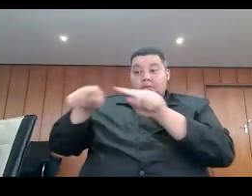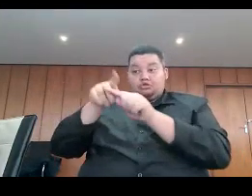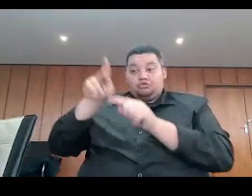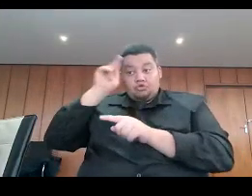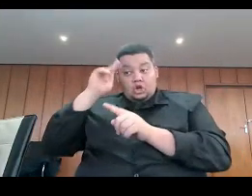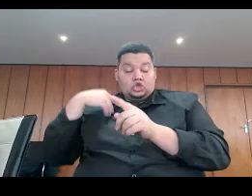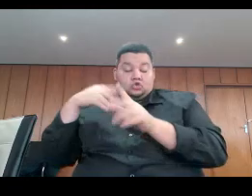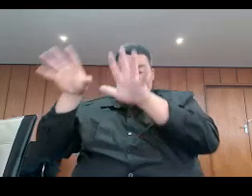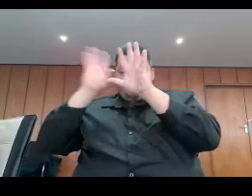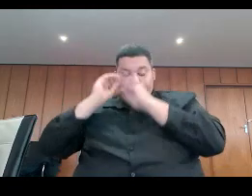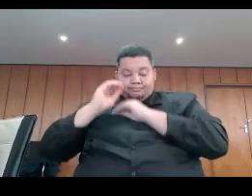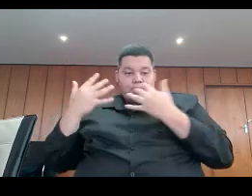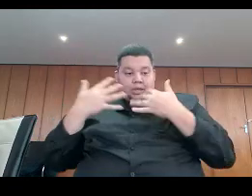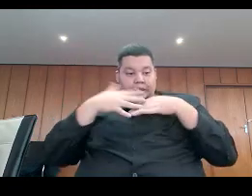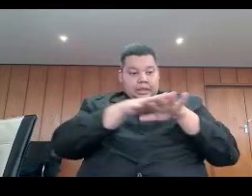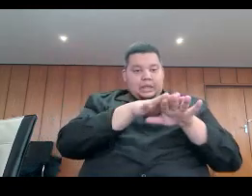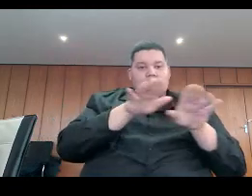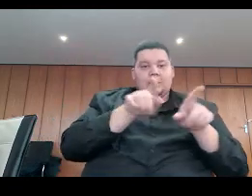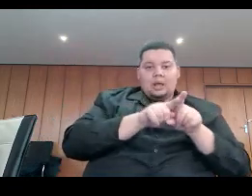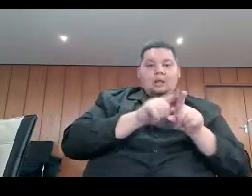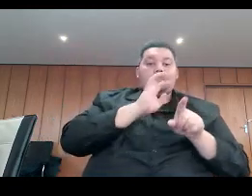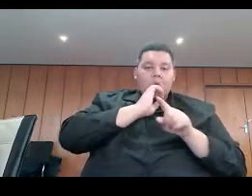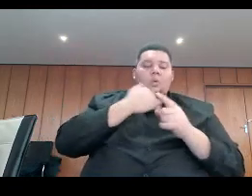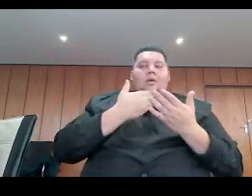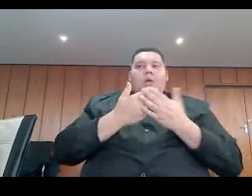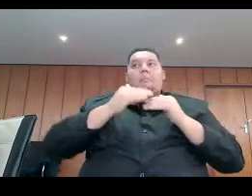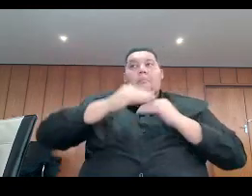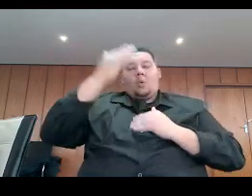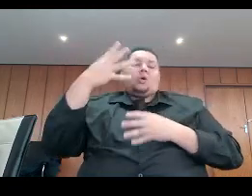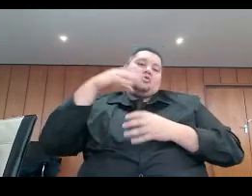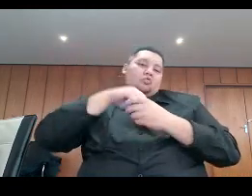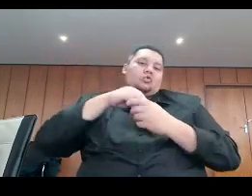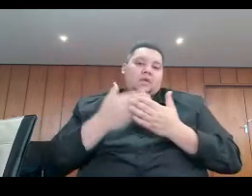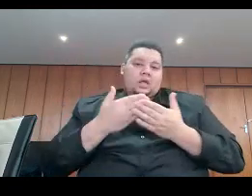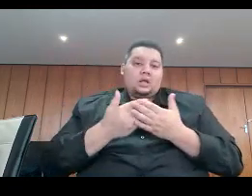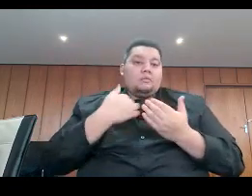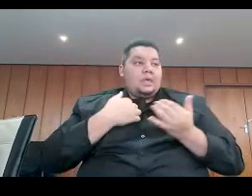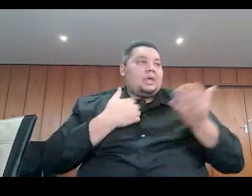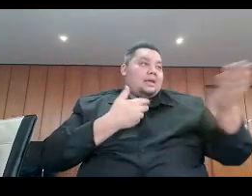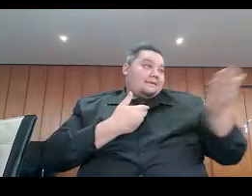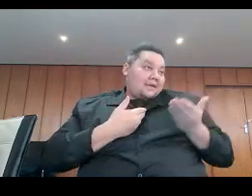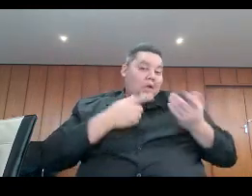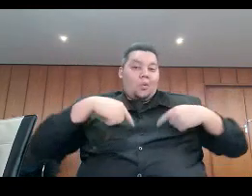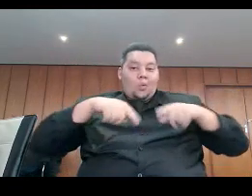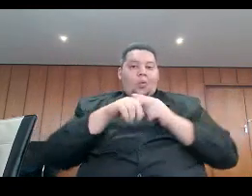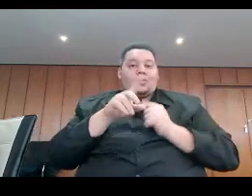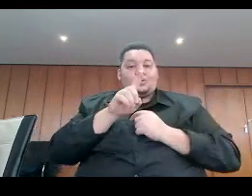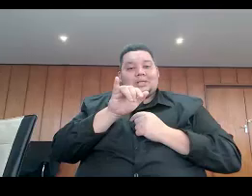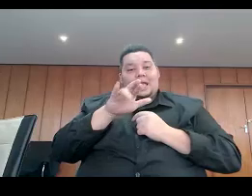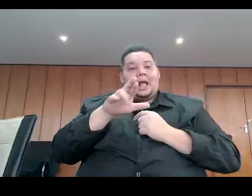we have a chance at being more inclusive. So we invite you all to DIRCLE with us.